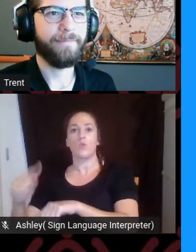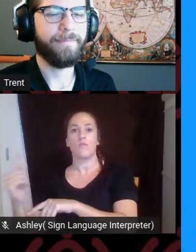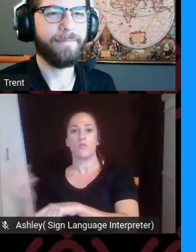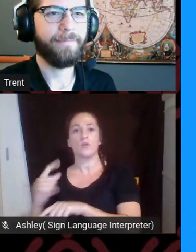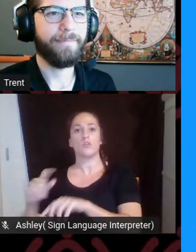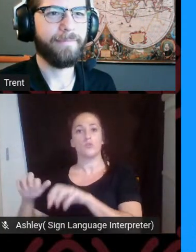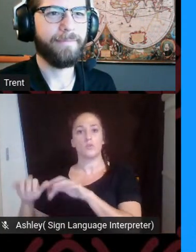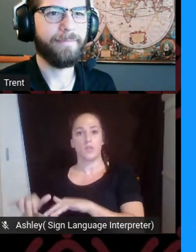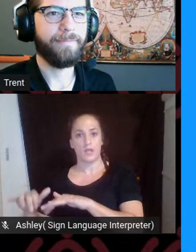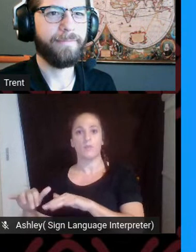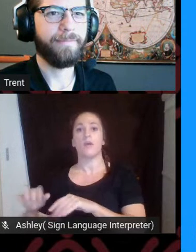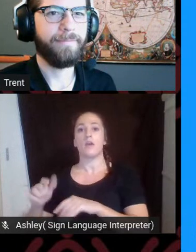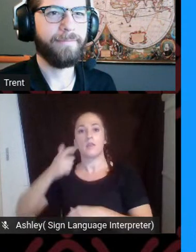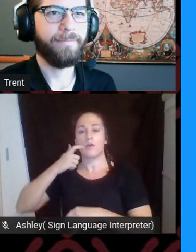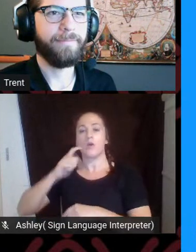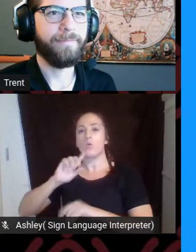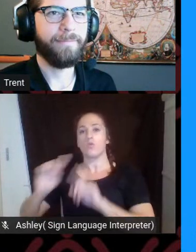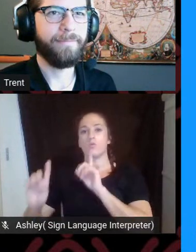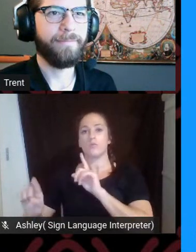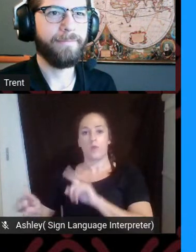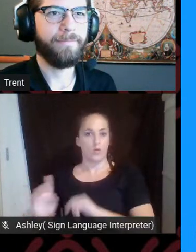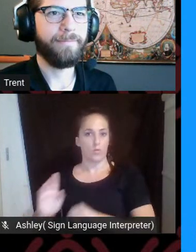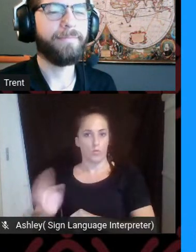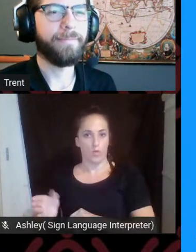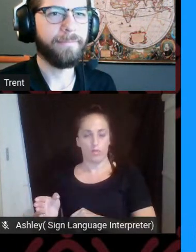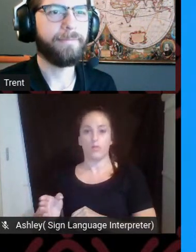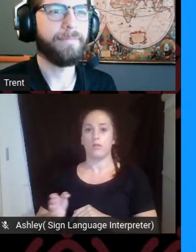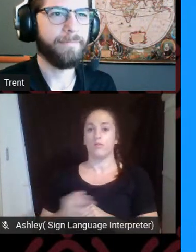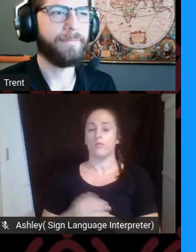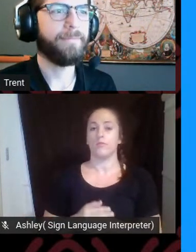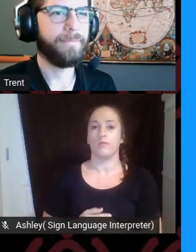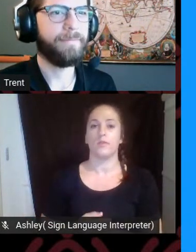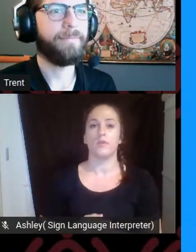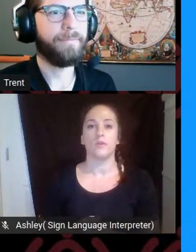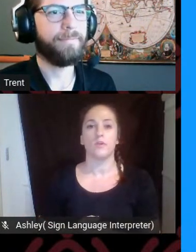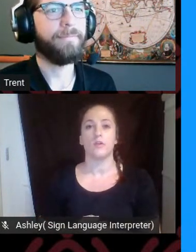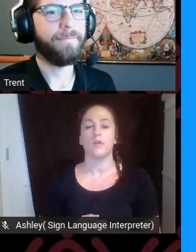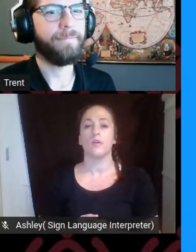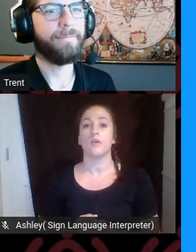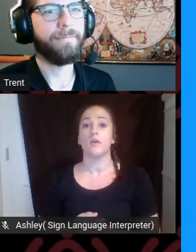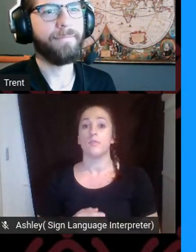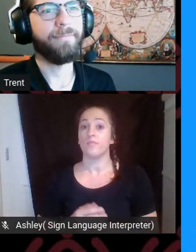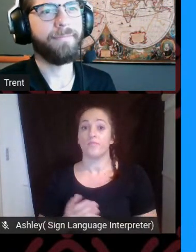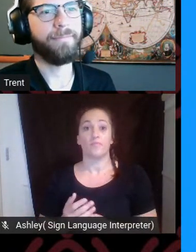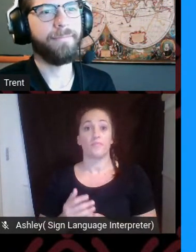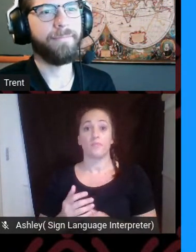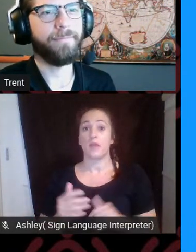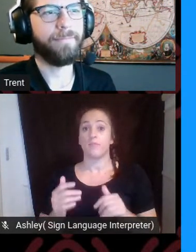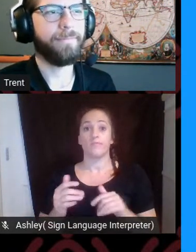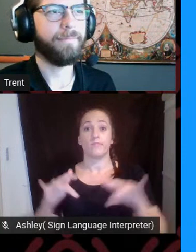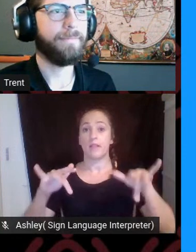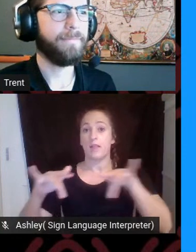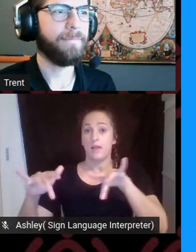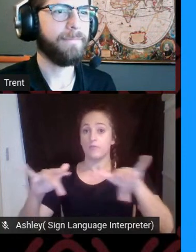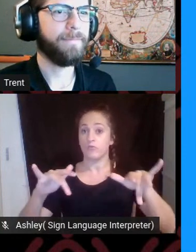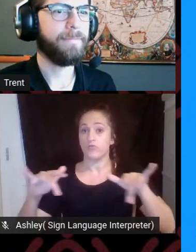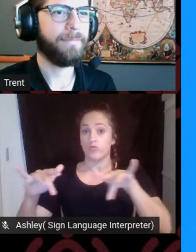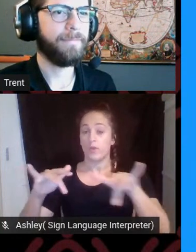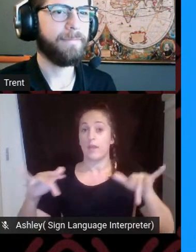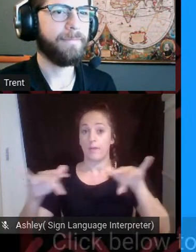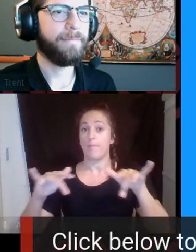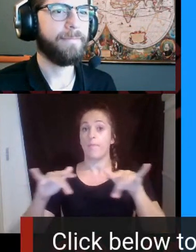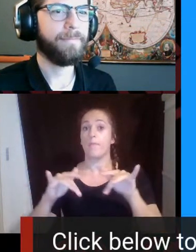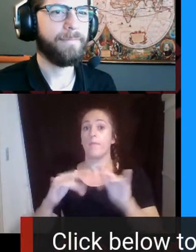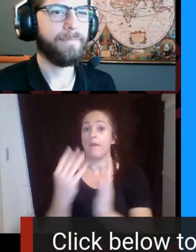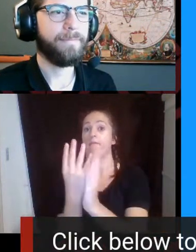EdTech training website following the session. Please like our video, subscribe to our